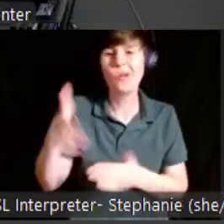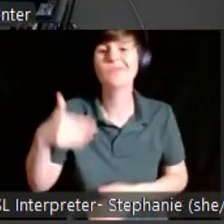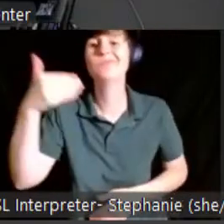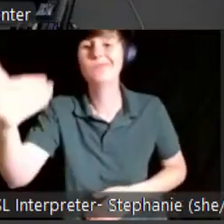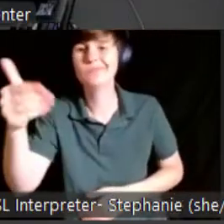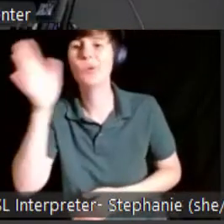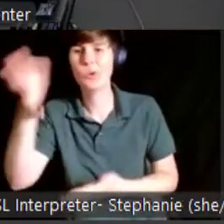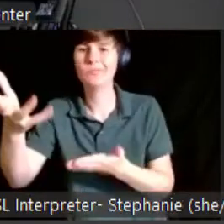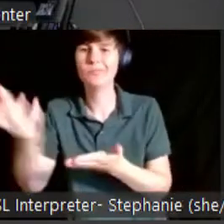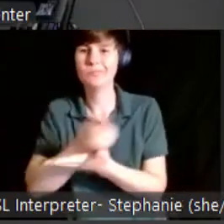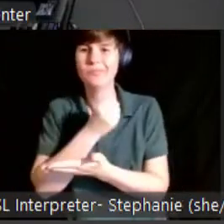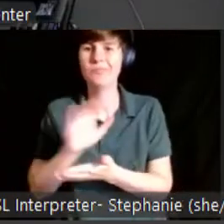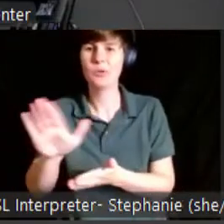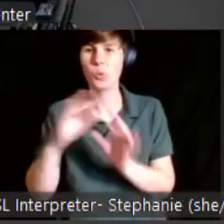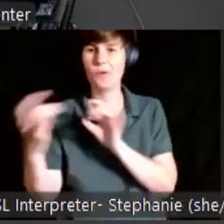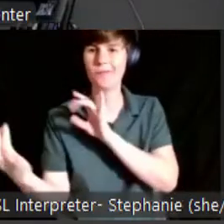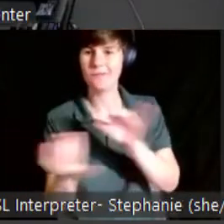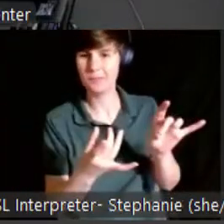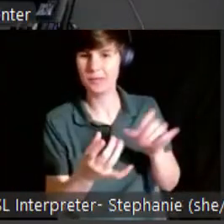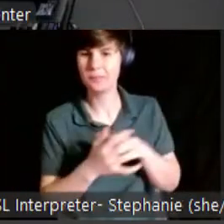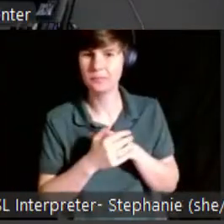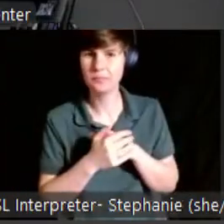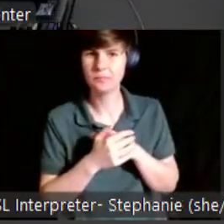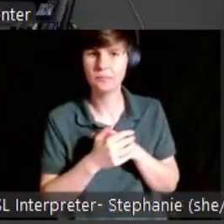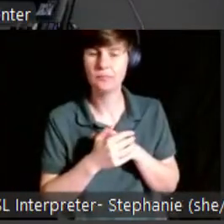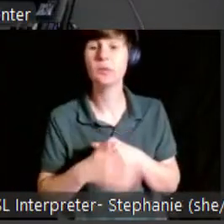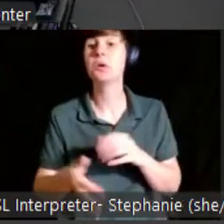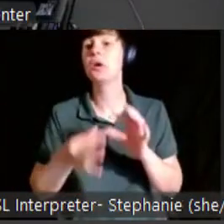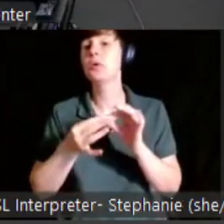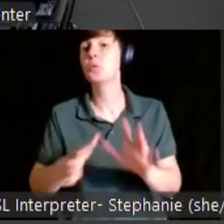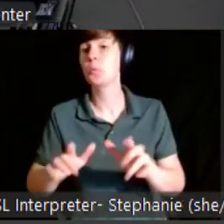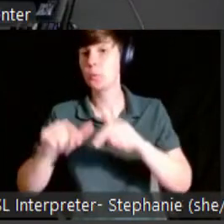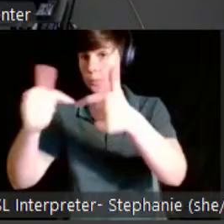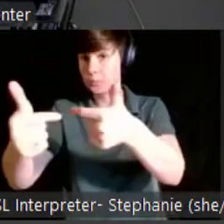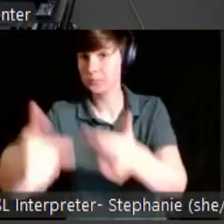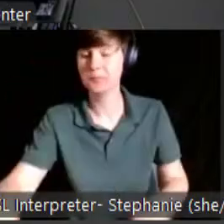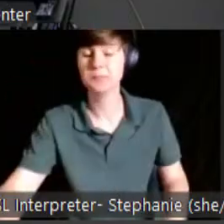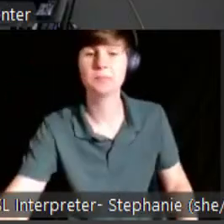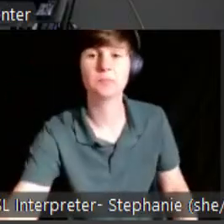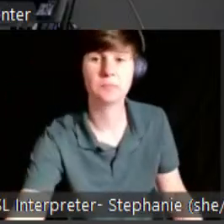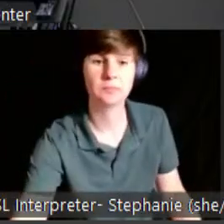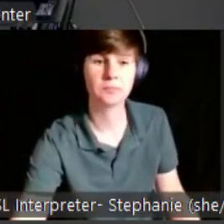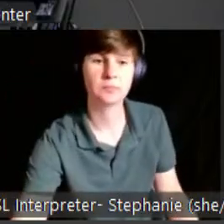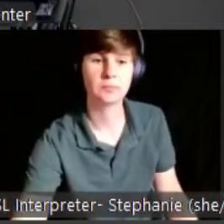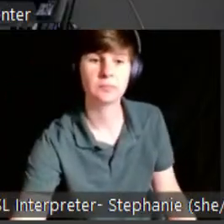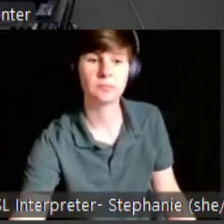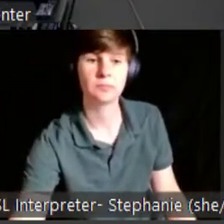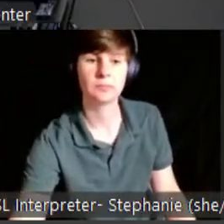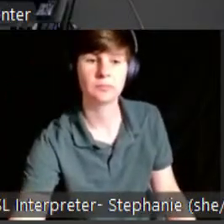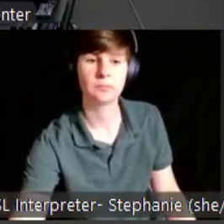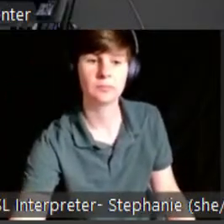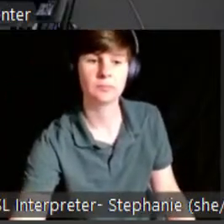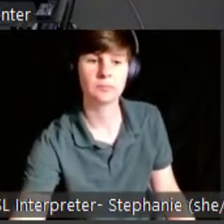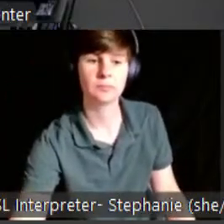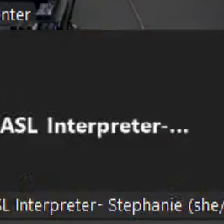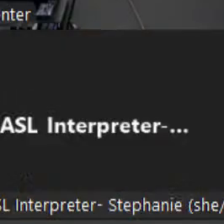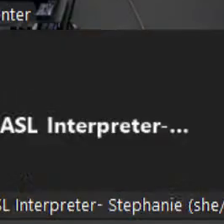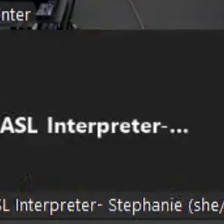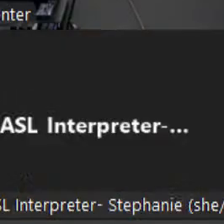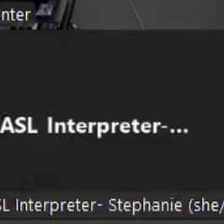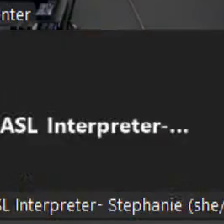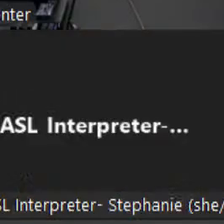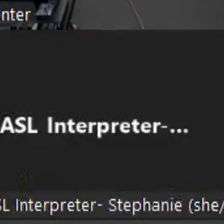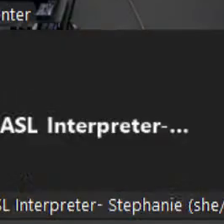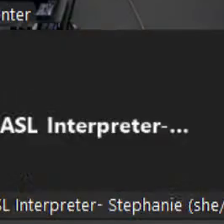really important, and we do appreciate it. The other two things I would kind of note is, if you haven't heard at this point, we opened the brand new fully